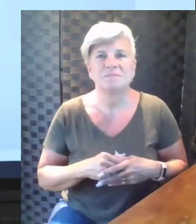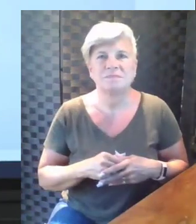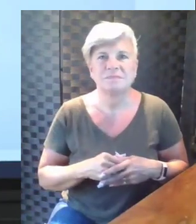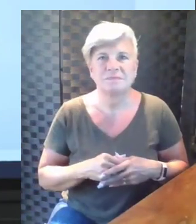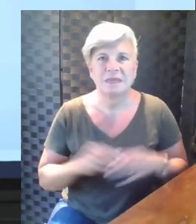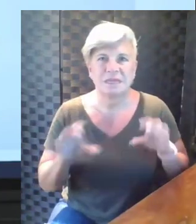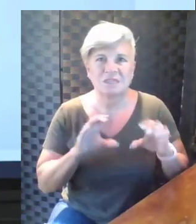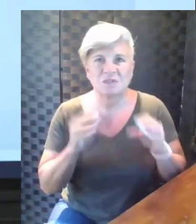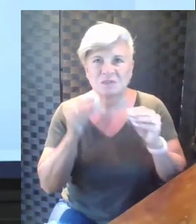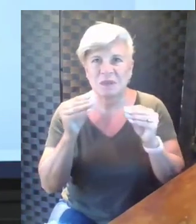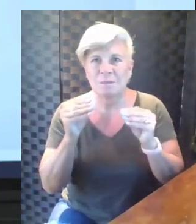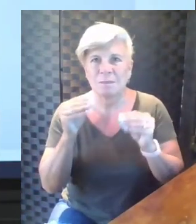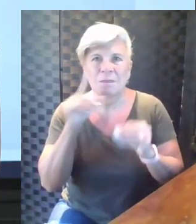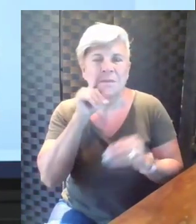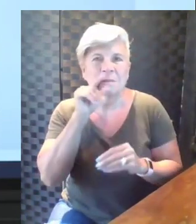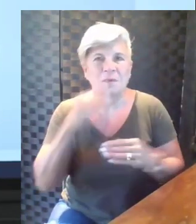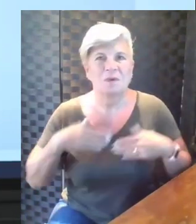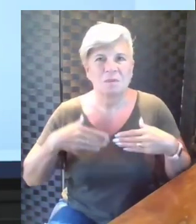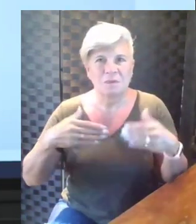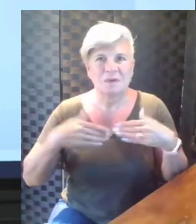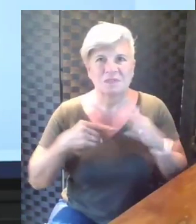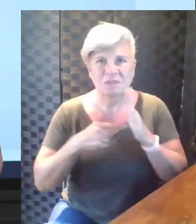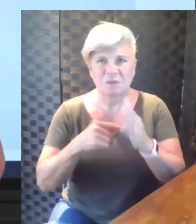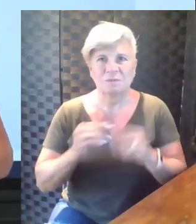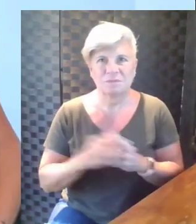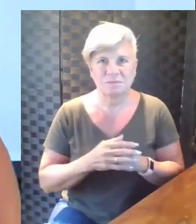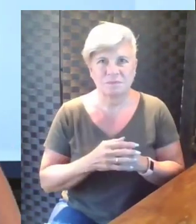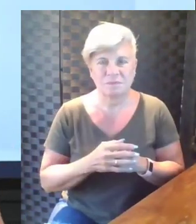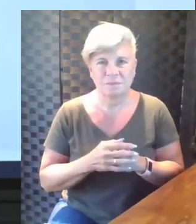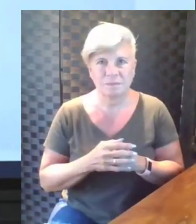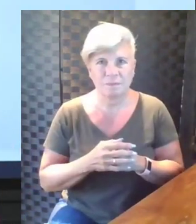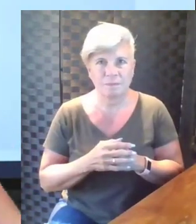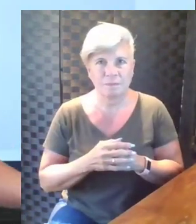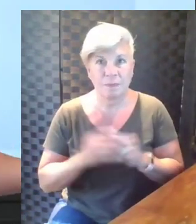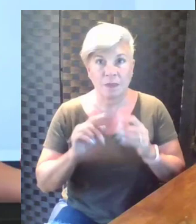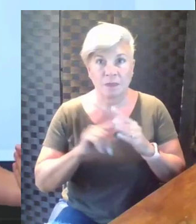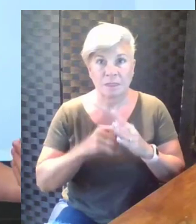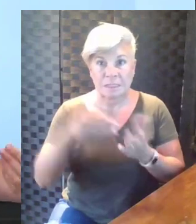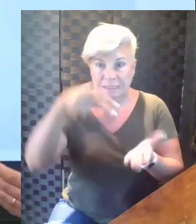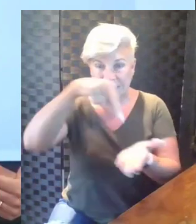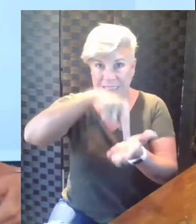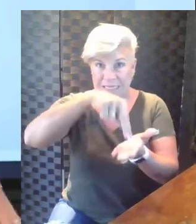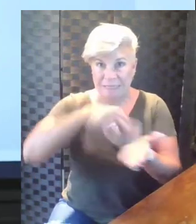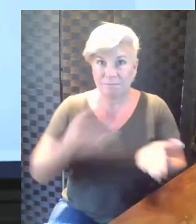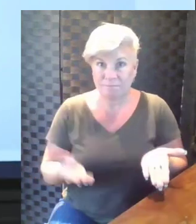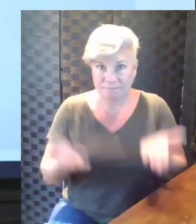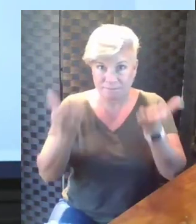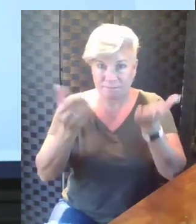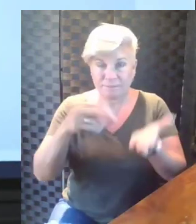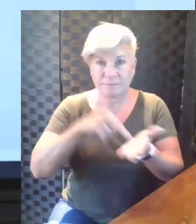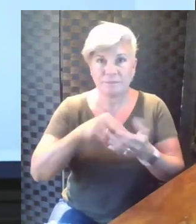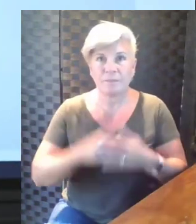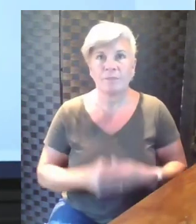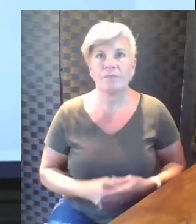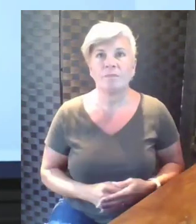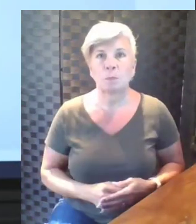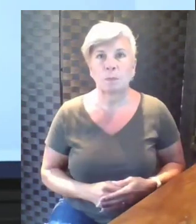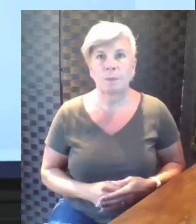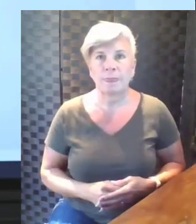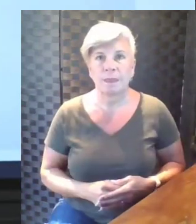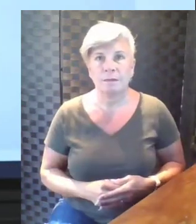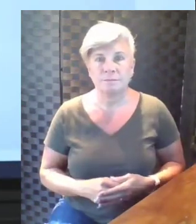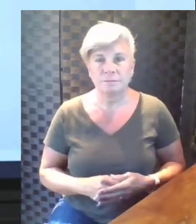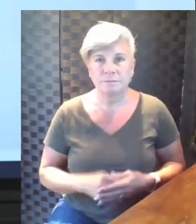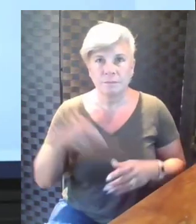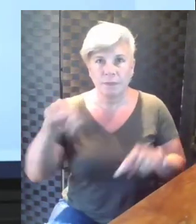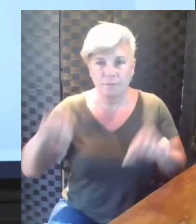let's do some bird breathing and let me show you what that is. So we're going to start standing up. So if you'd stand up with me, have your feet far apart